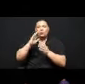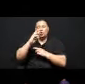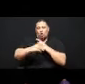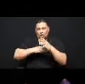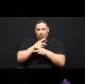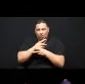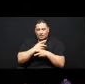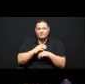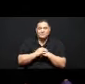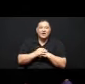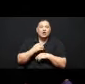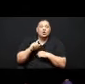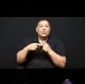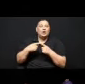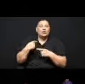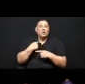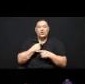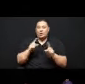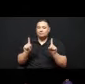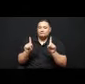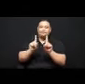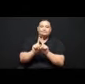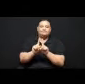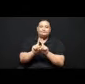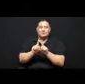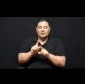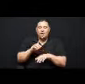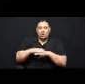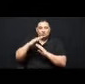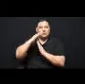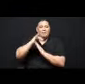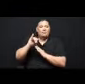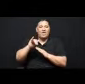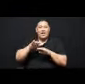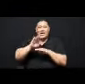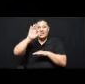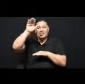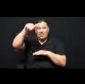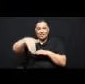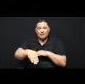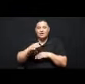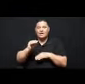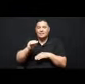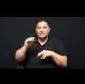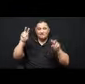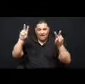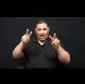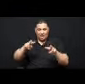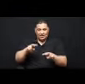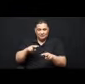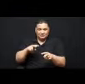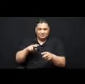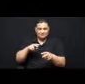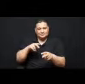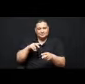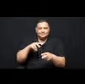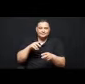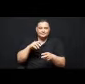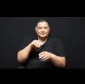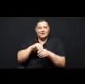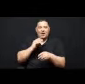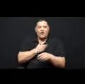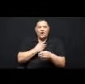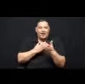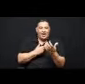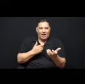the top of that hill, and the valley was cradled in our hands with Reno splayed out under our eyes like an autopsy, do you remember